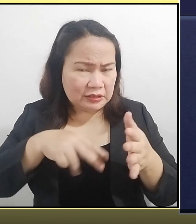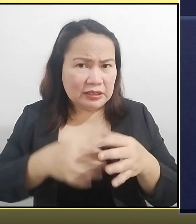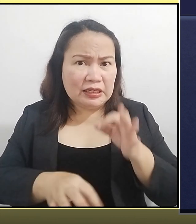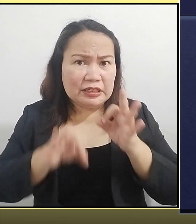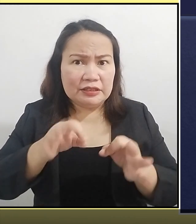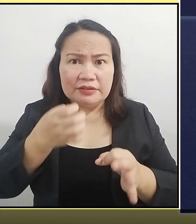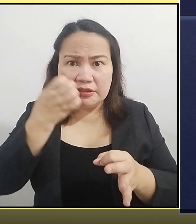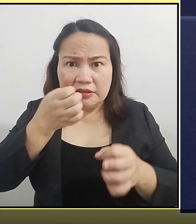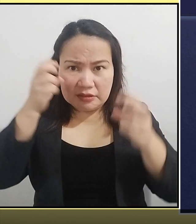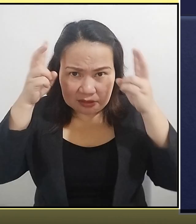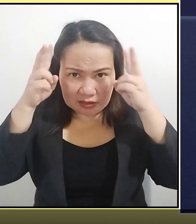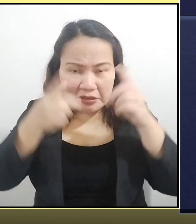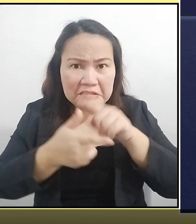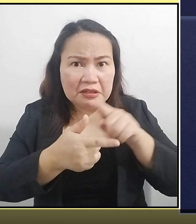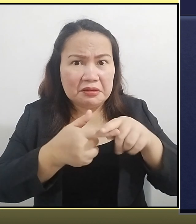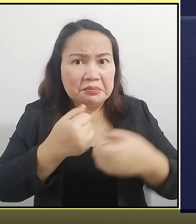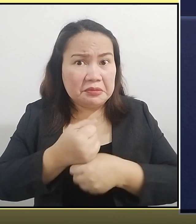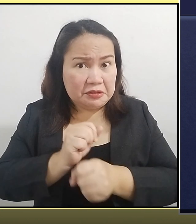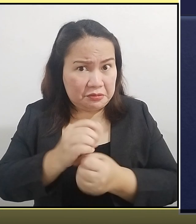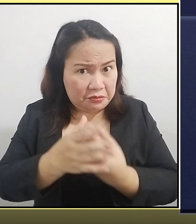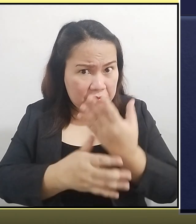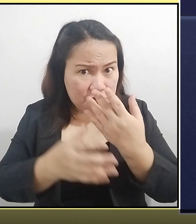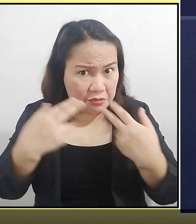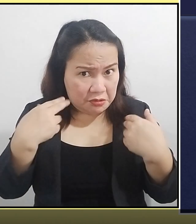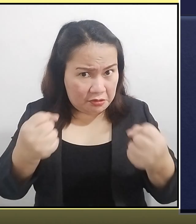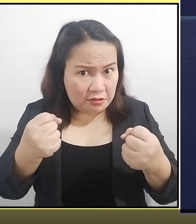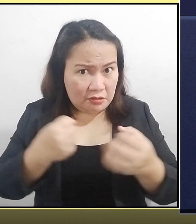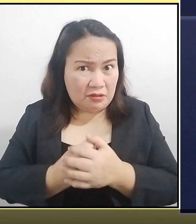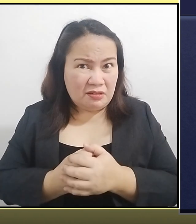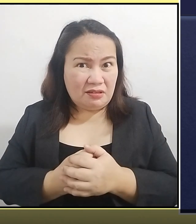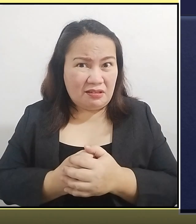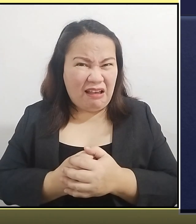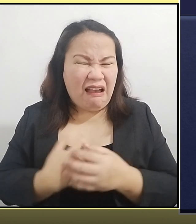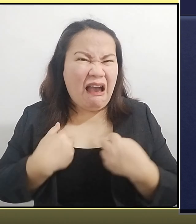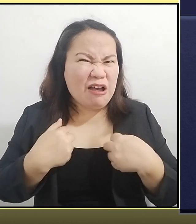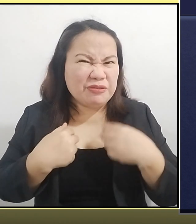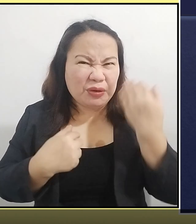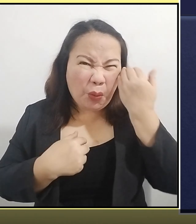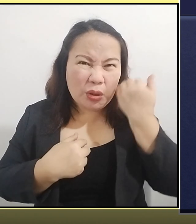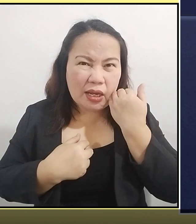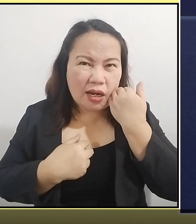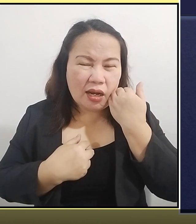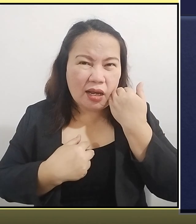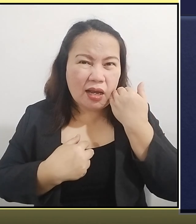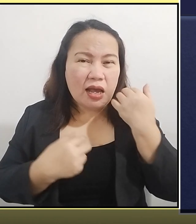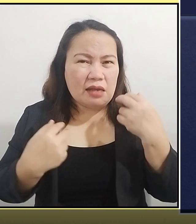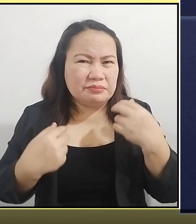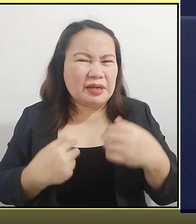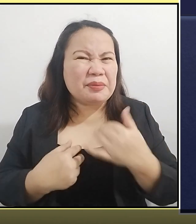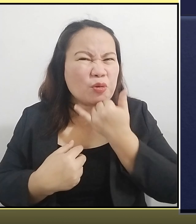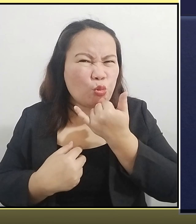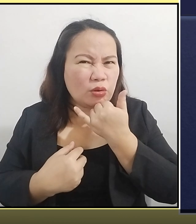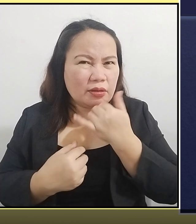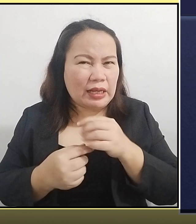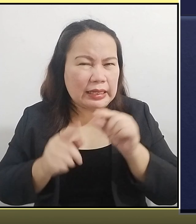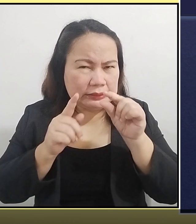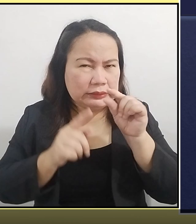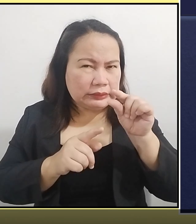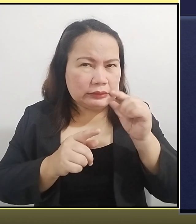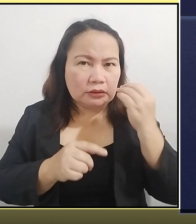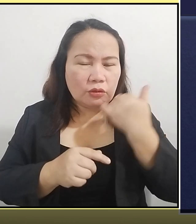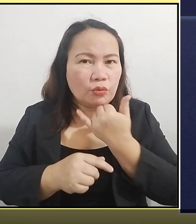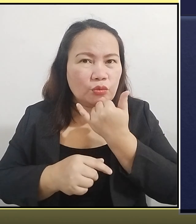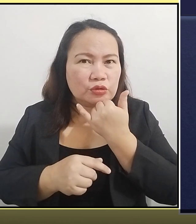eating vegetables then makes you grow healthy, may there's something wrong, parang may mali sa